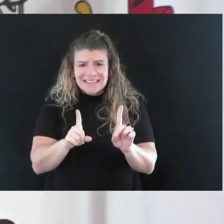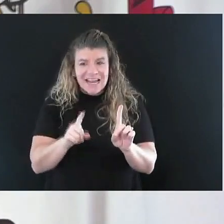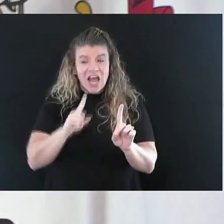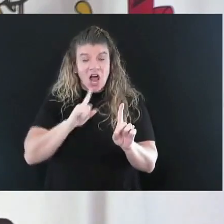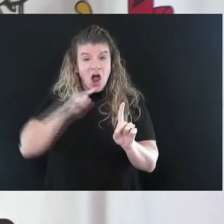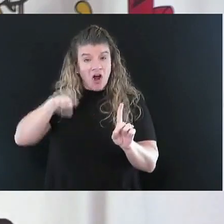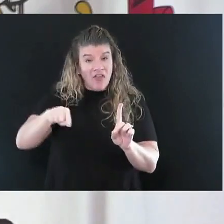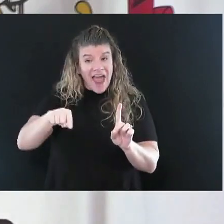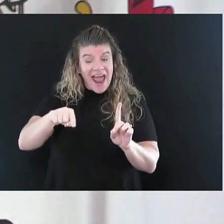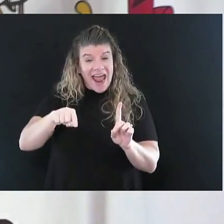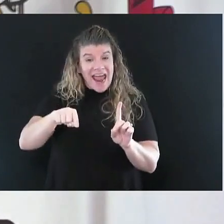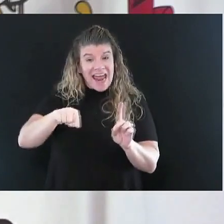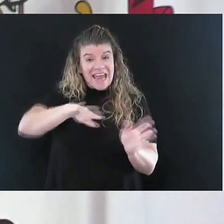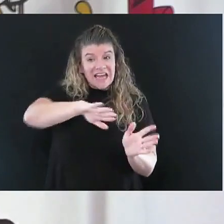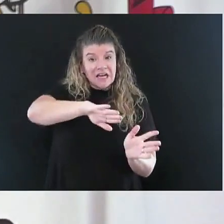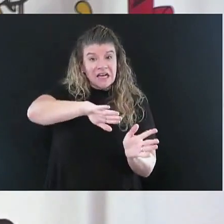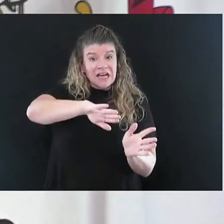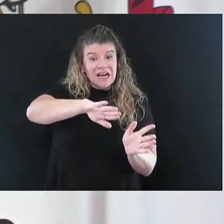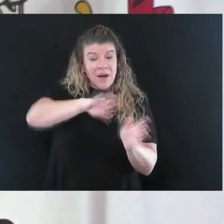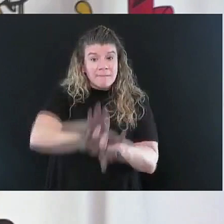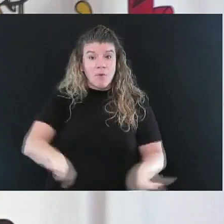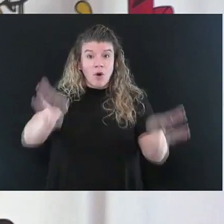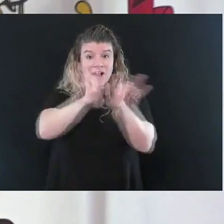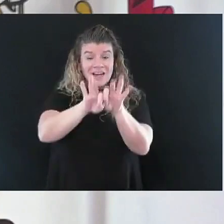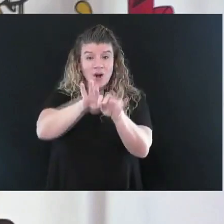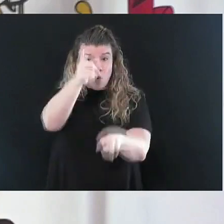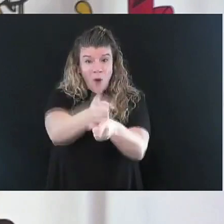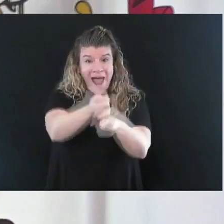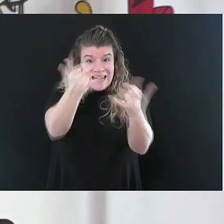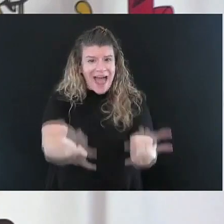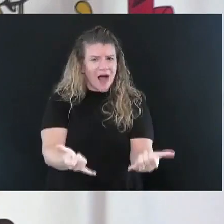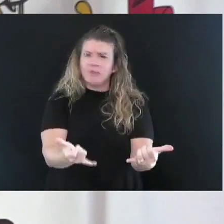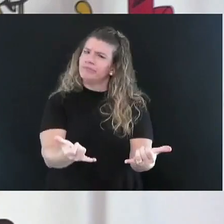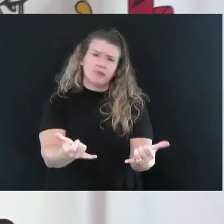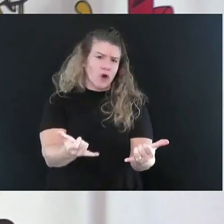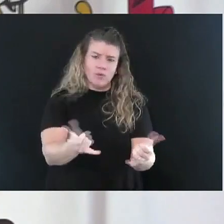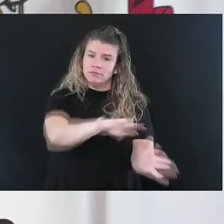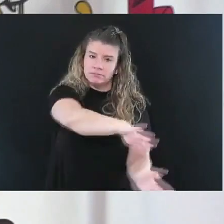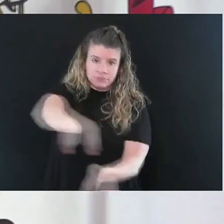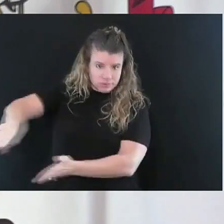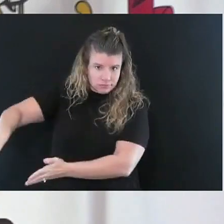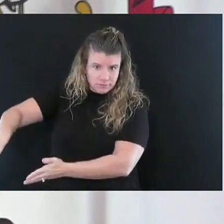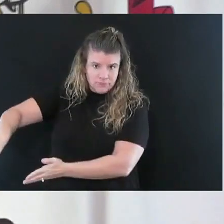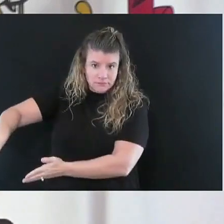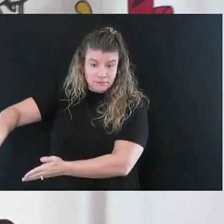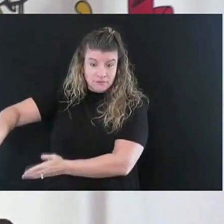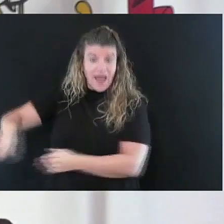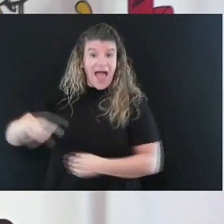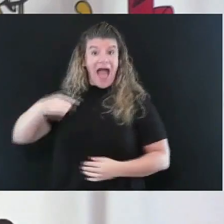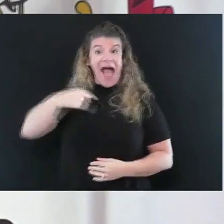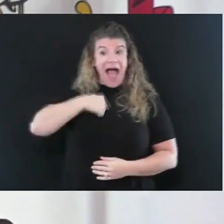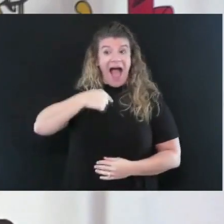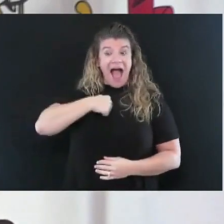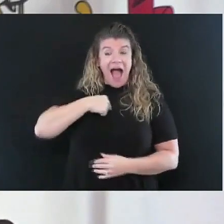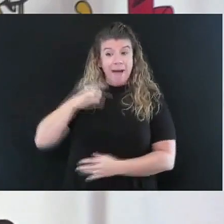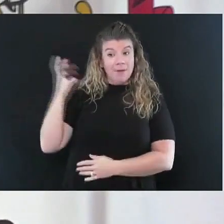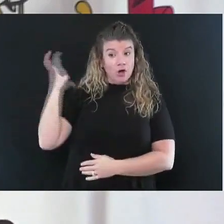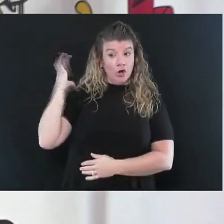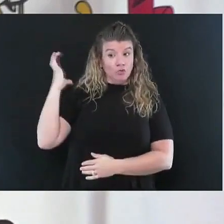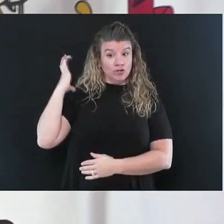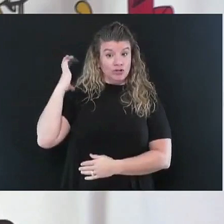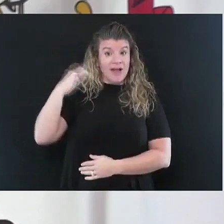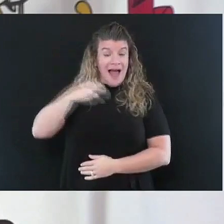the sidelines just a little bit. Sports are important. I'm a coach. I get